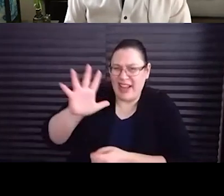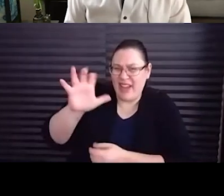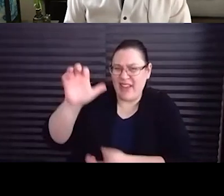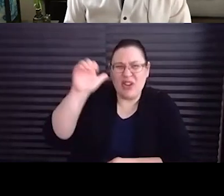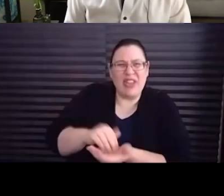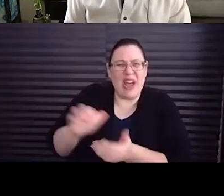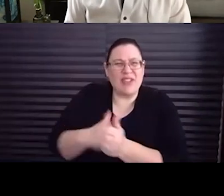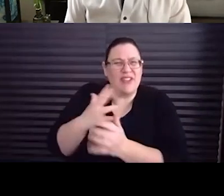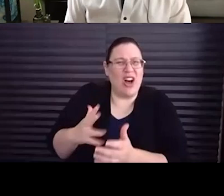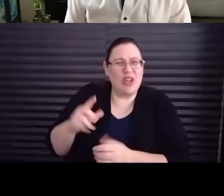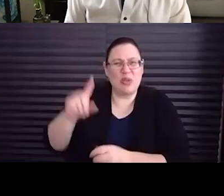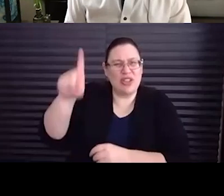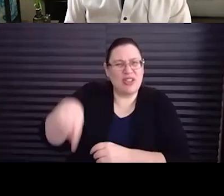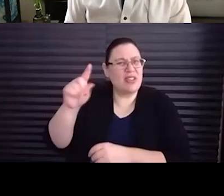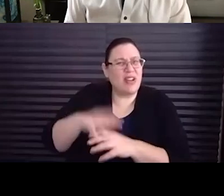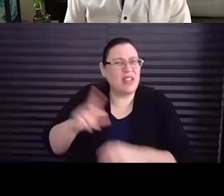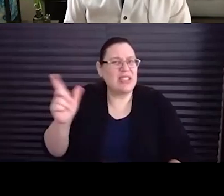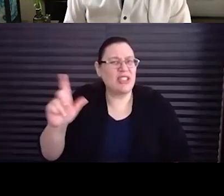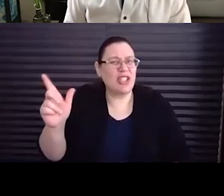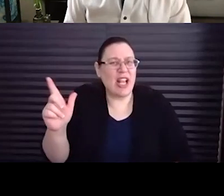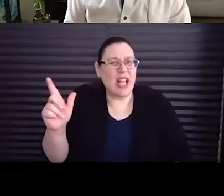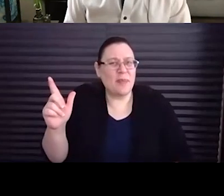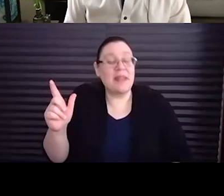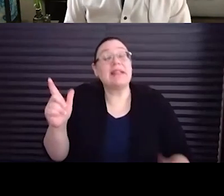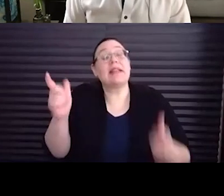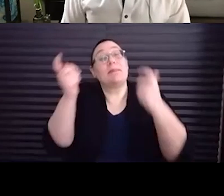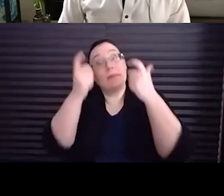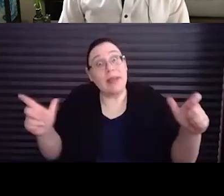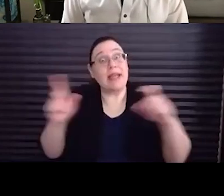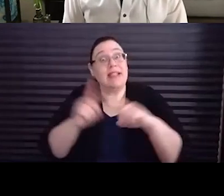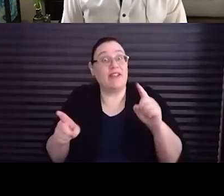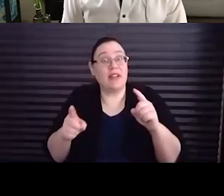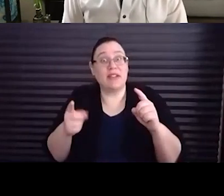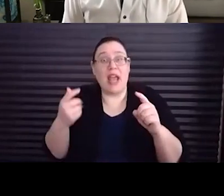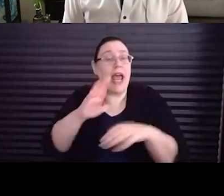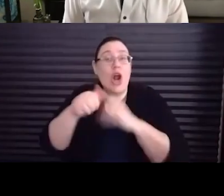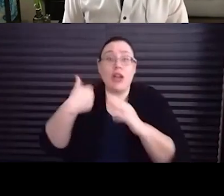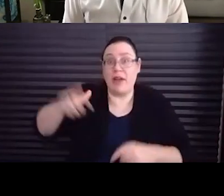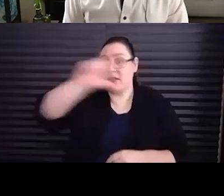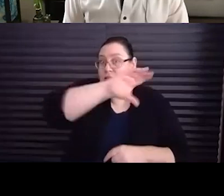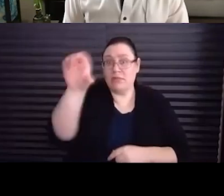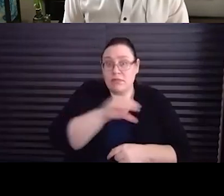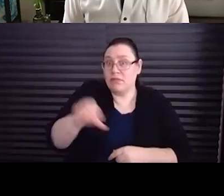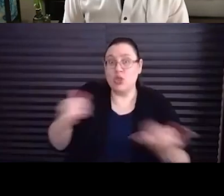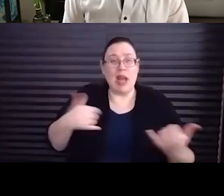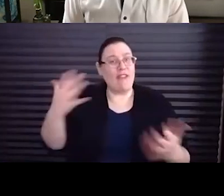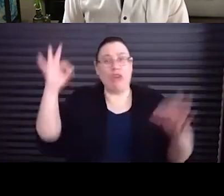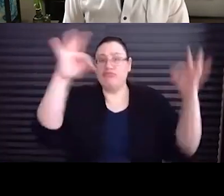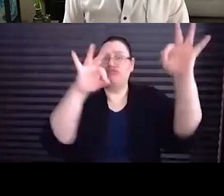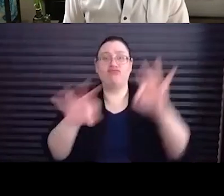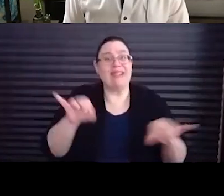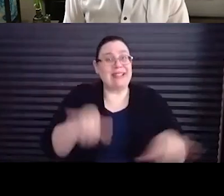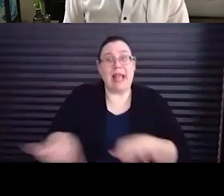500,000 followers on Instagram. It makes a huge difference. And you've heard it from all of us. Every single person on this panel has said, just get started. Just